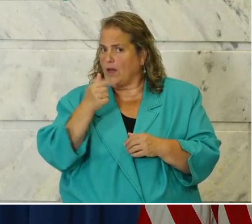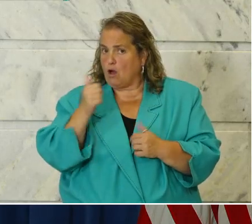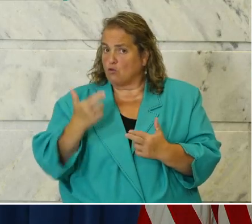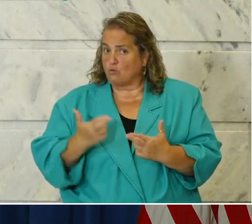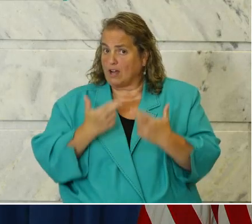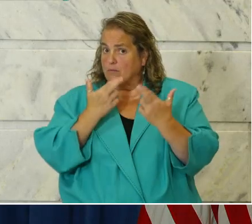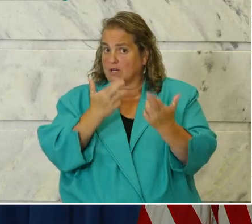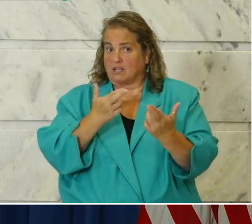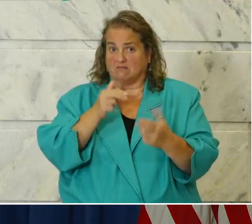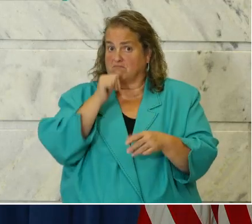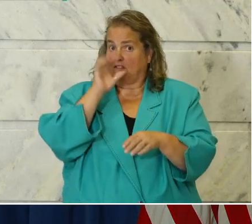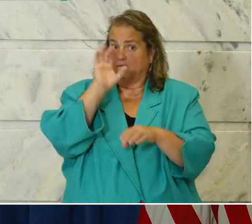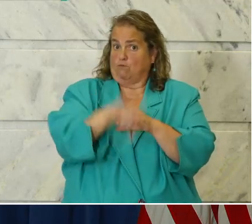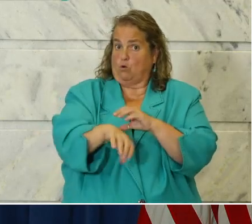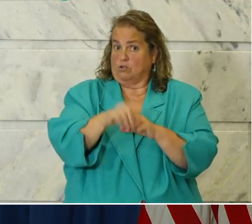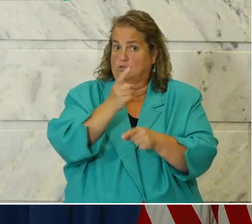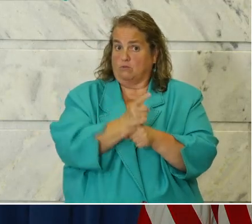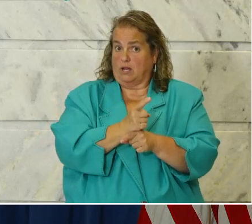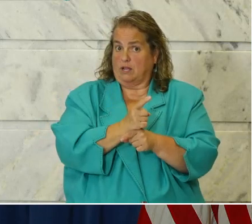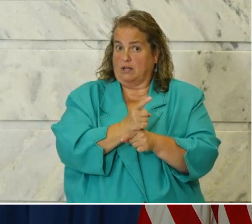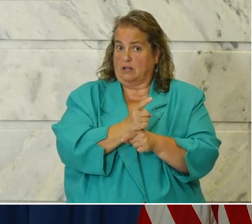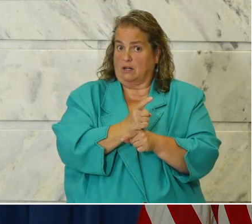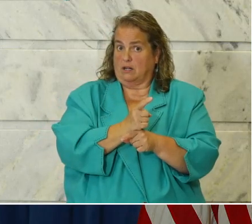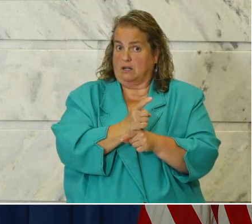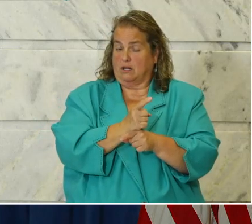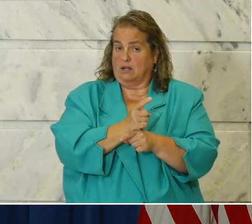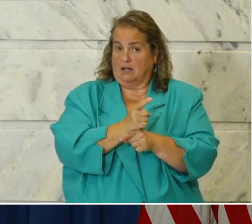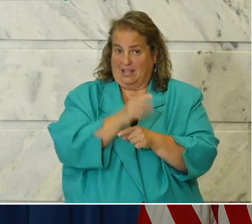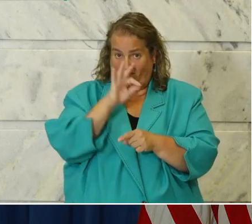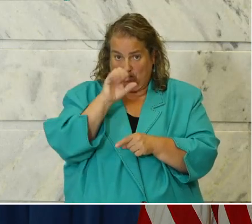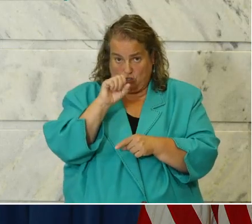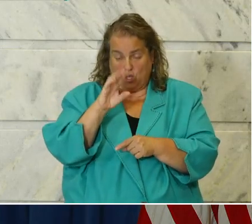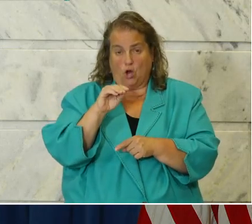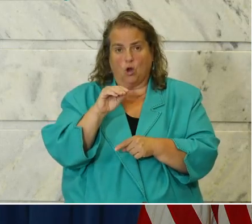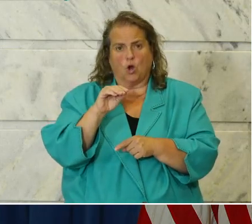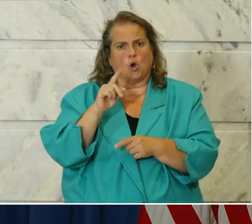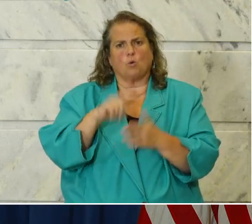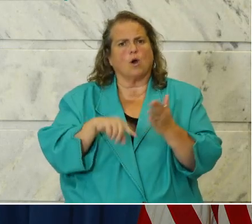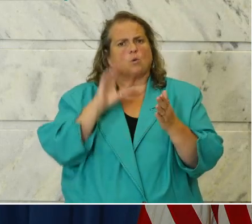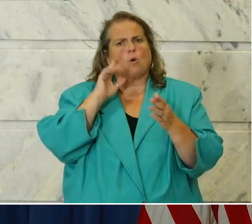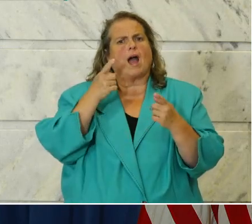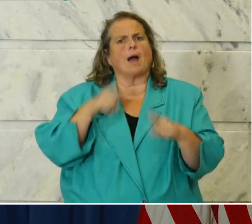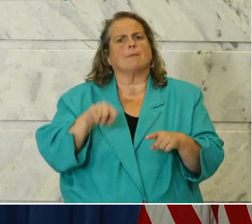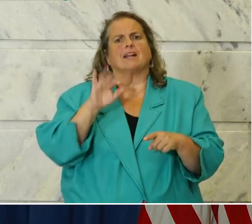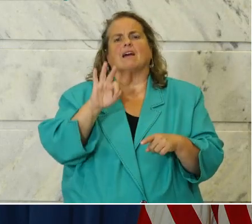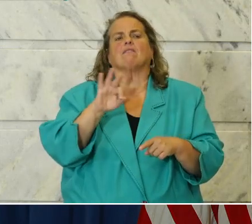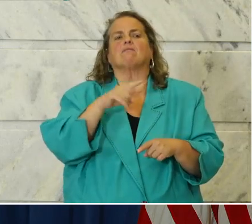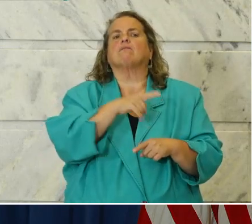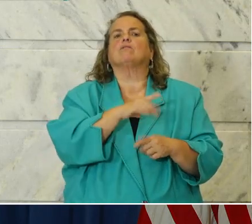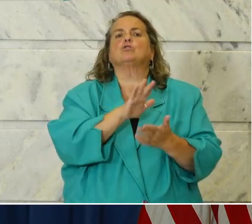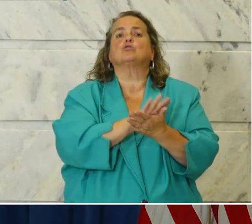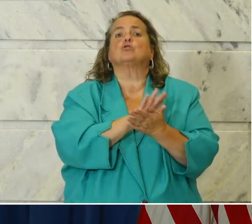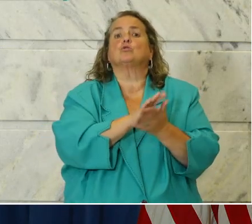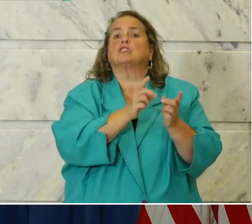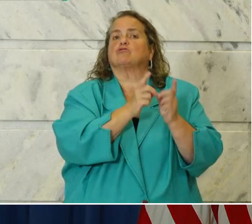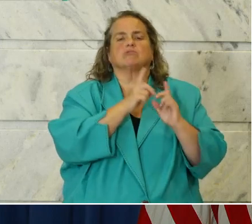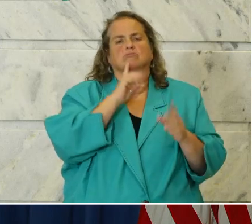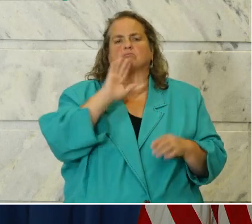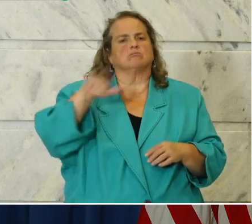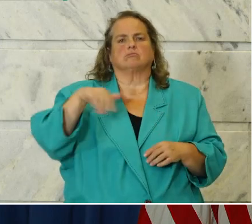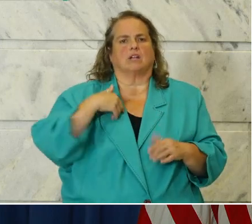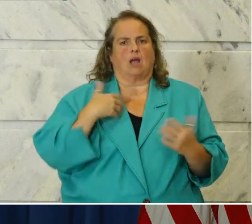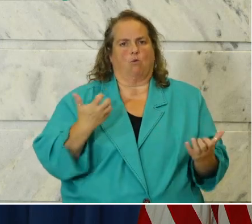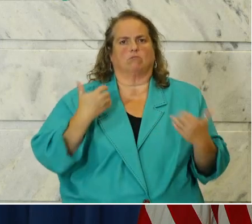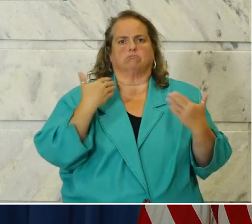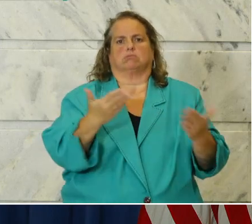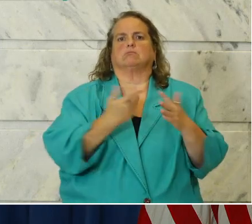have like a enforcement law or anything like that. And if that's the case, what's going to happen if districts decide to go against that recommendation and